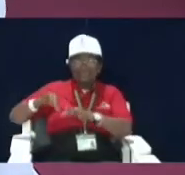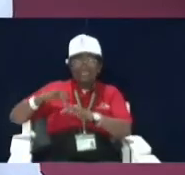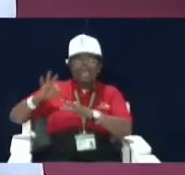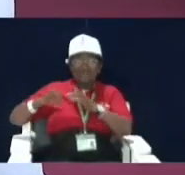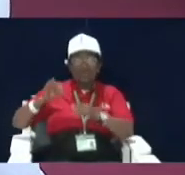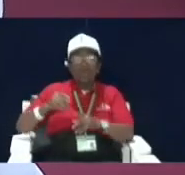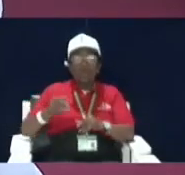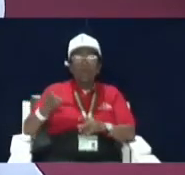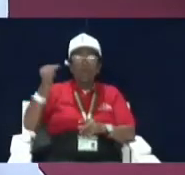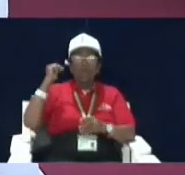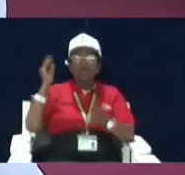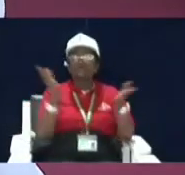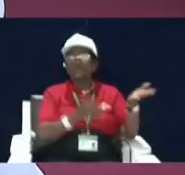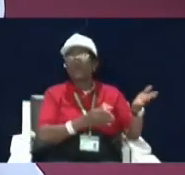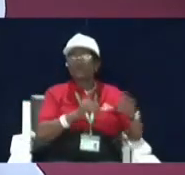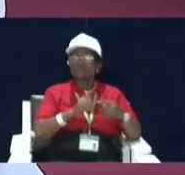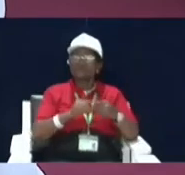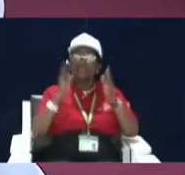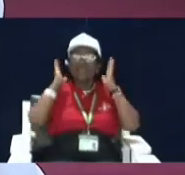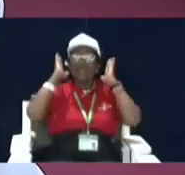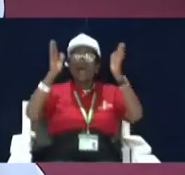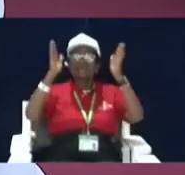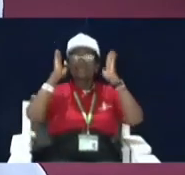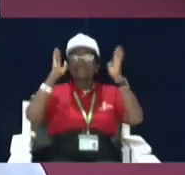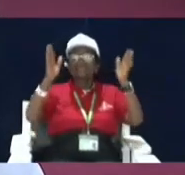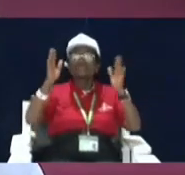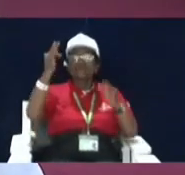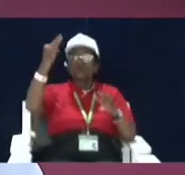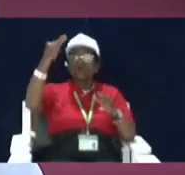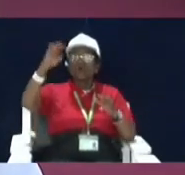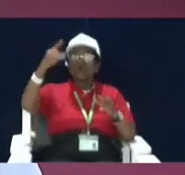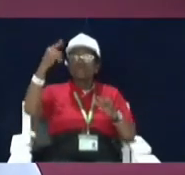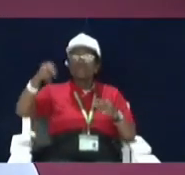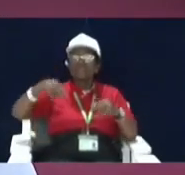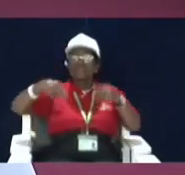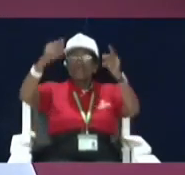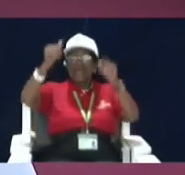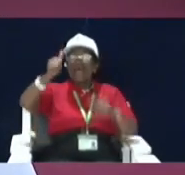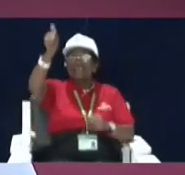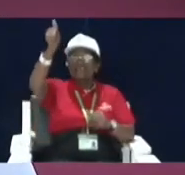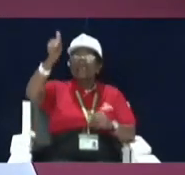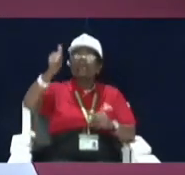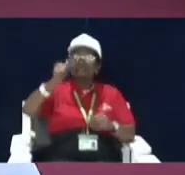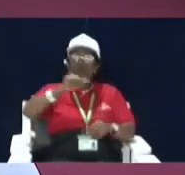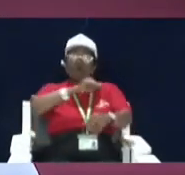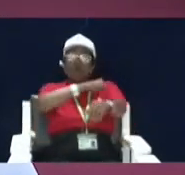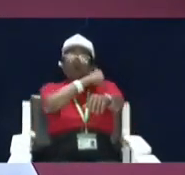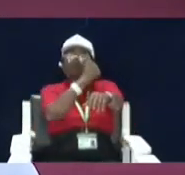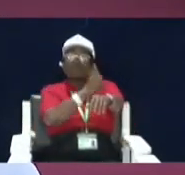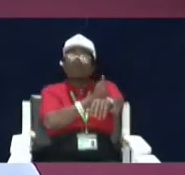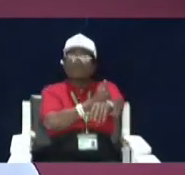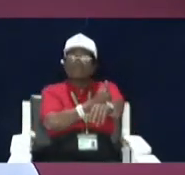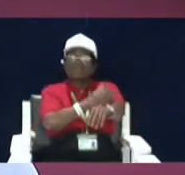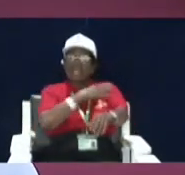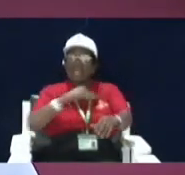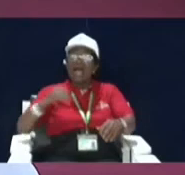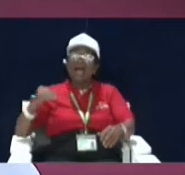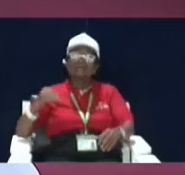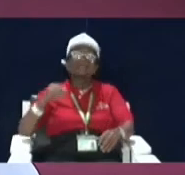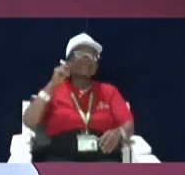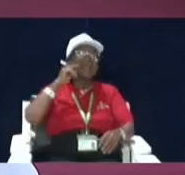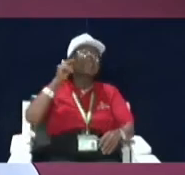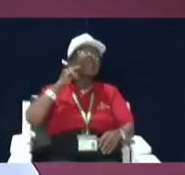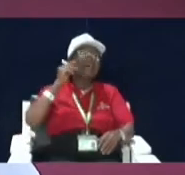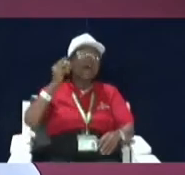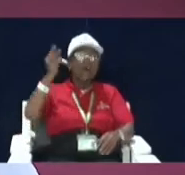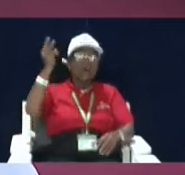was brought into the attention of the highest authorities. And Nigeria was sending